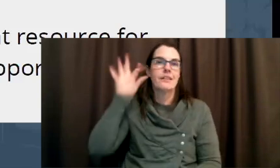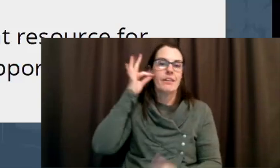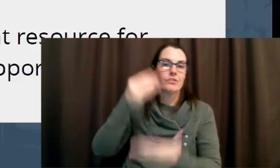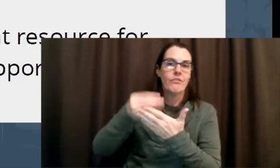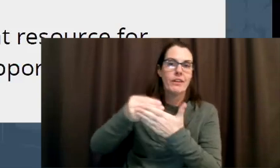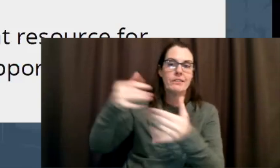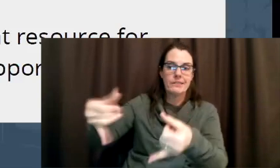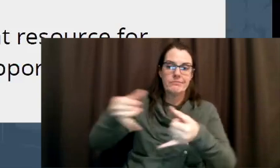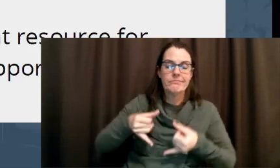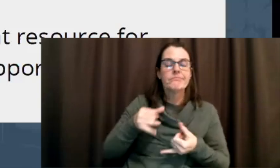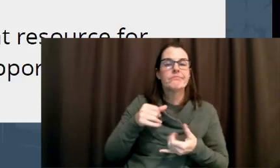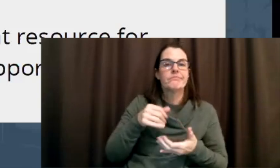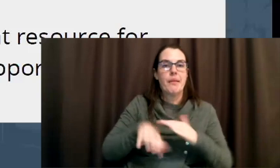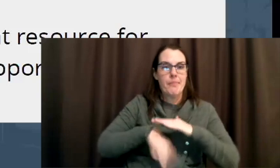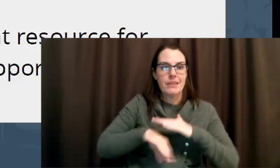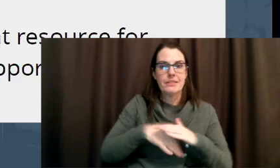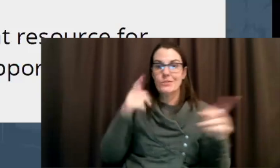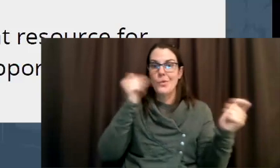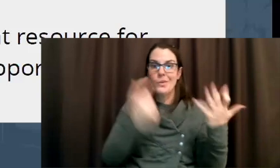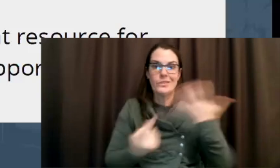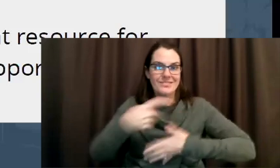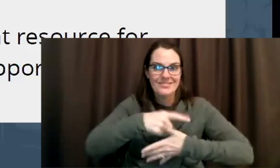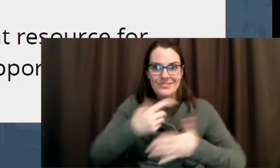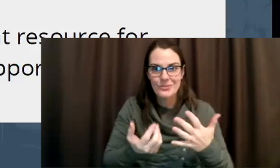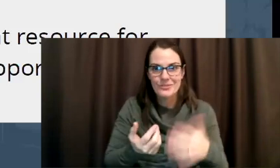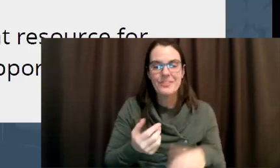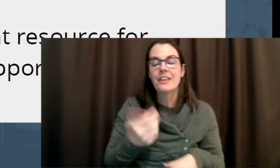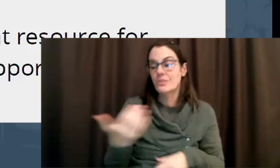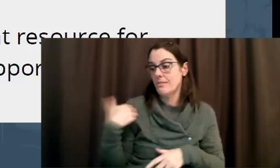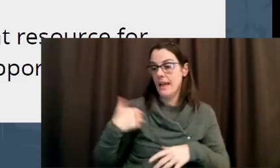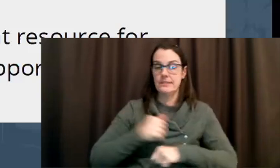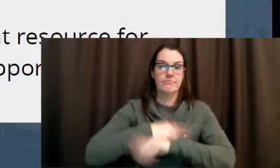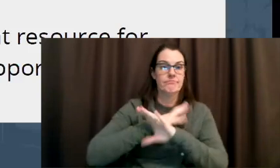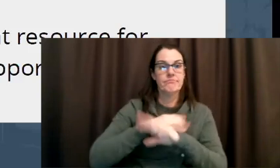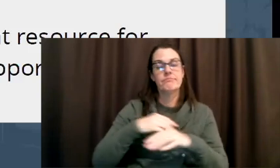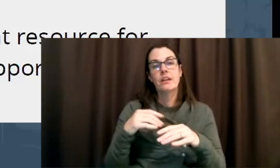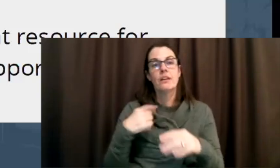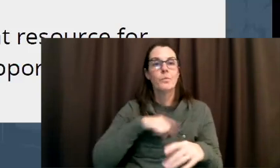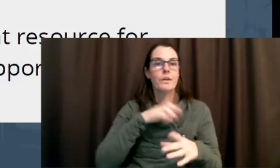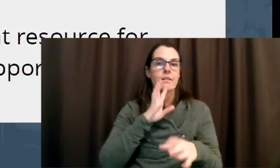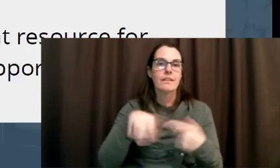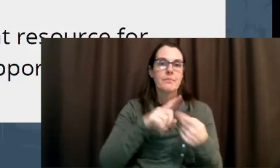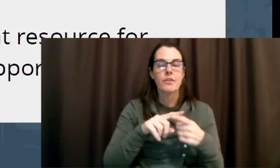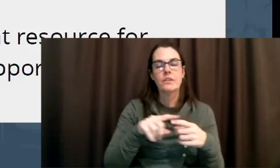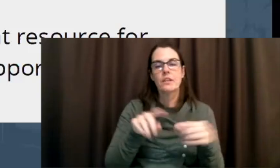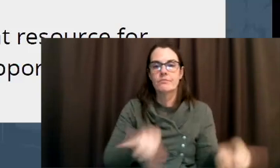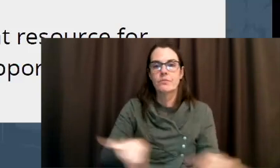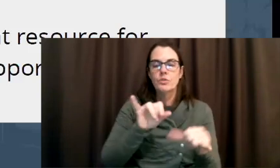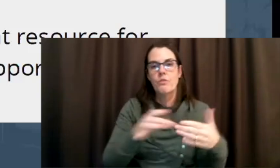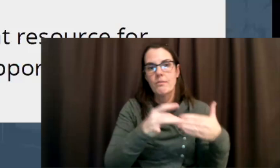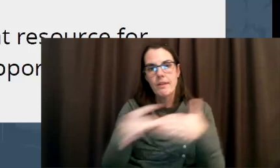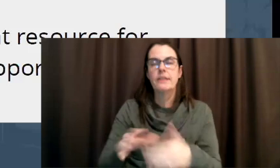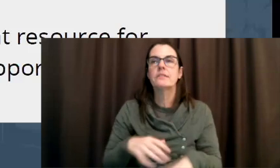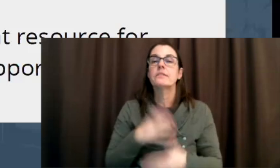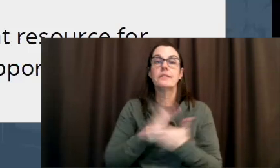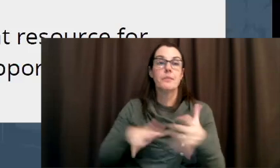quick refresher here. So in that last session, we covered a lot of the uniform guidance and some of those updates that